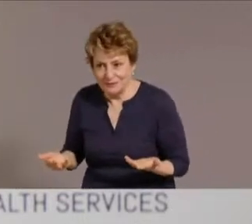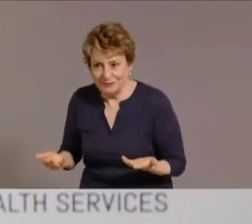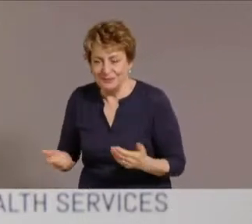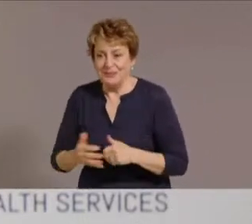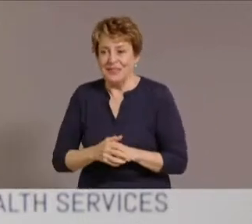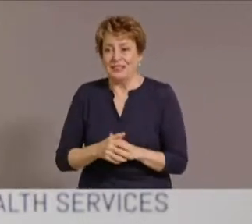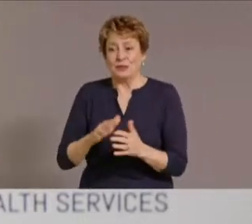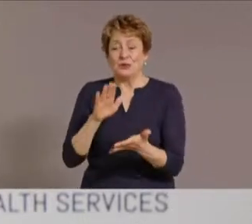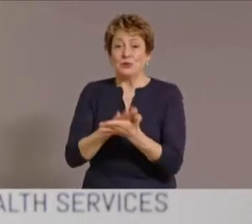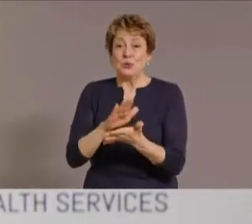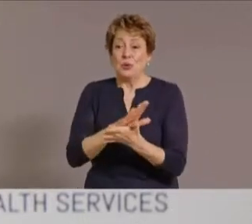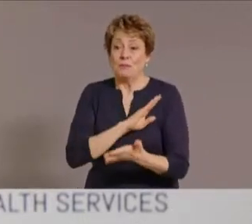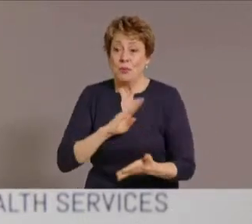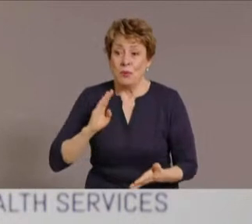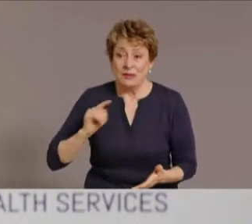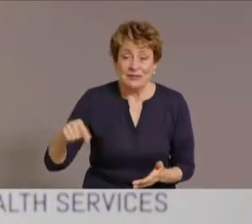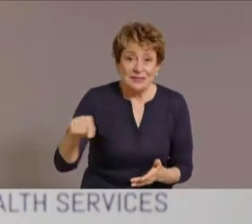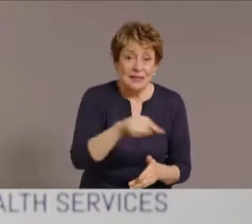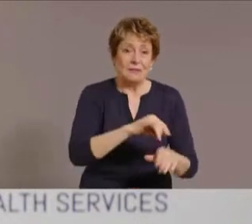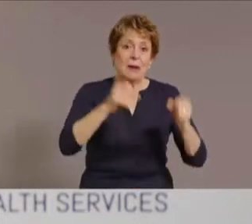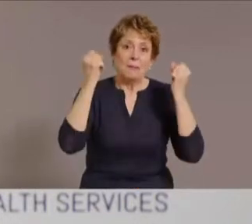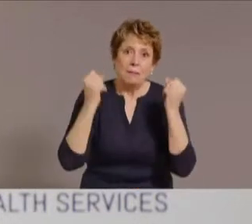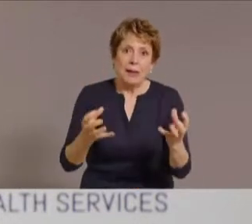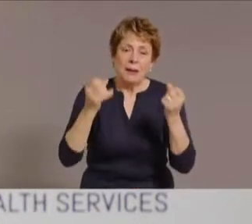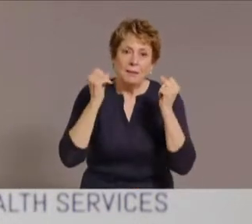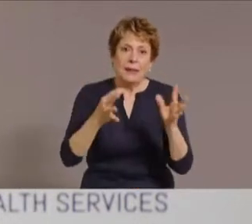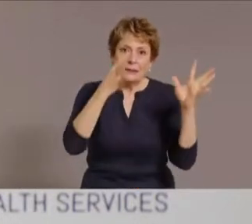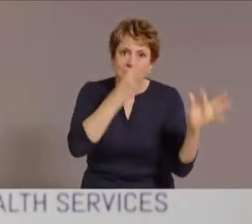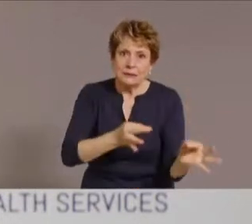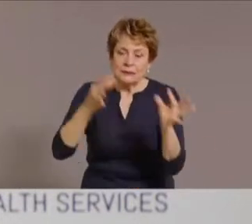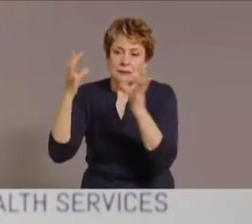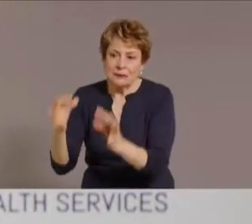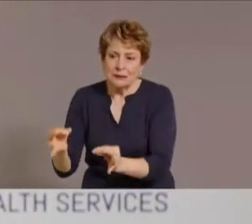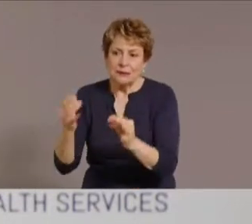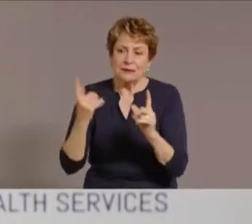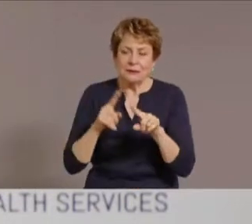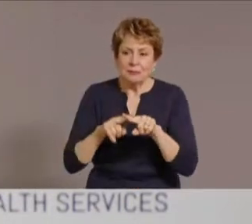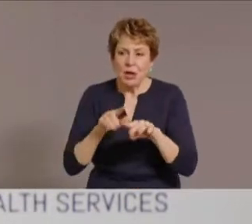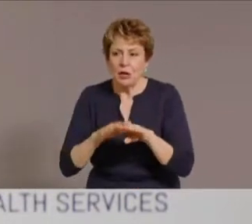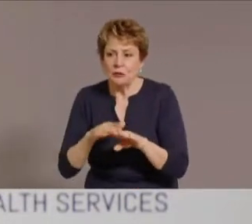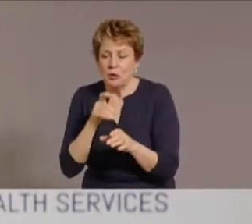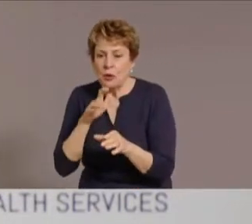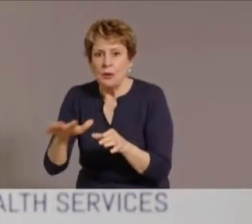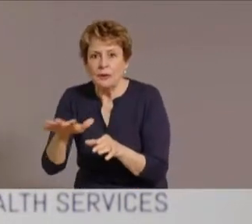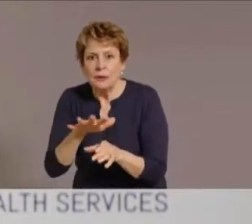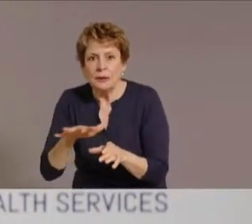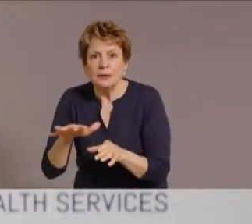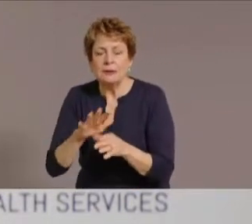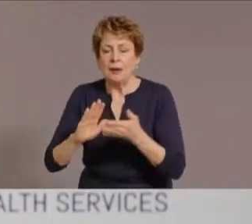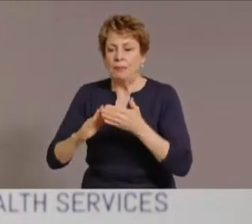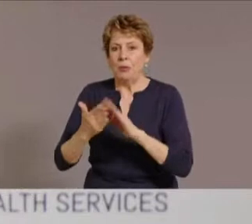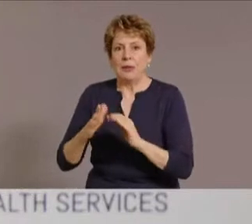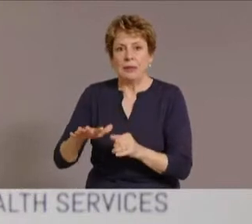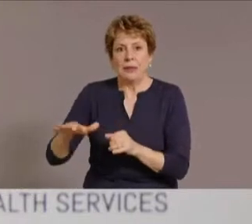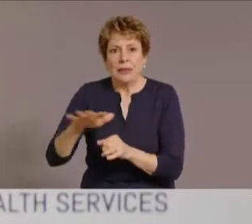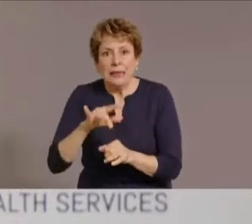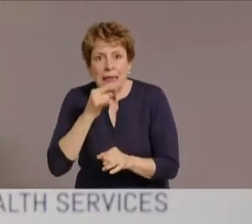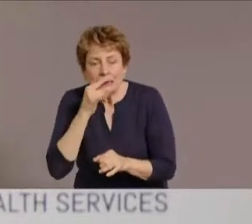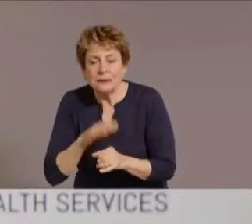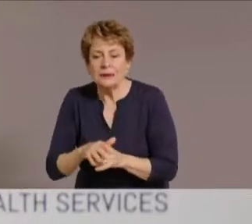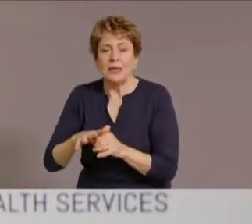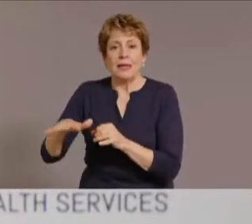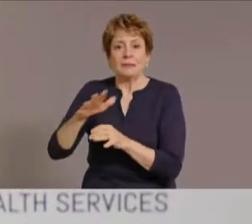lot of decisions based on kids and based on their communities. There are non-health related decisions that they make all the time. And